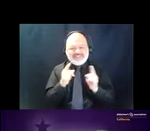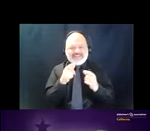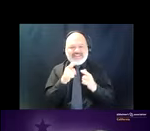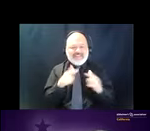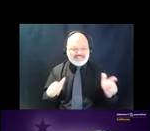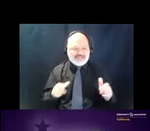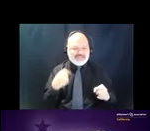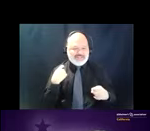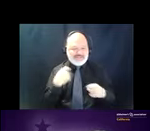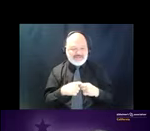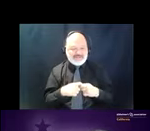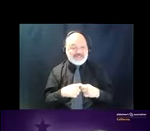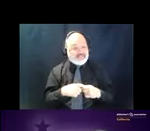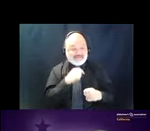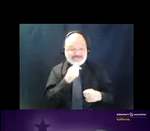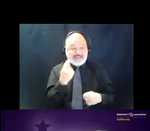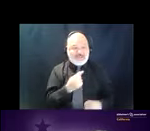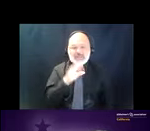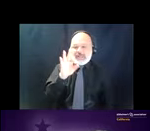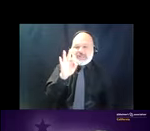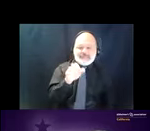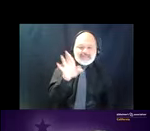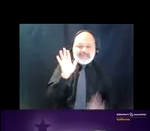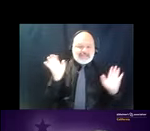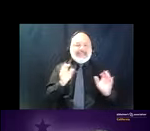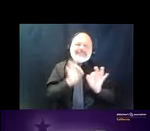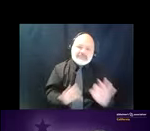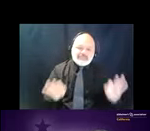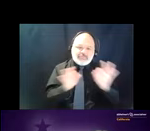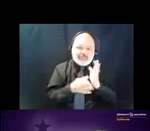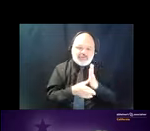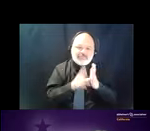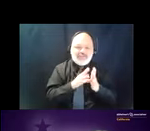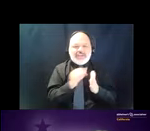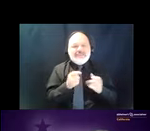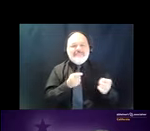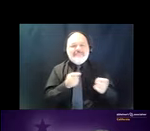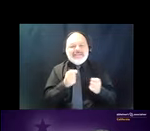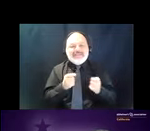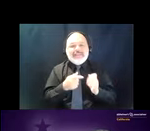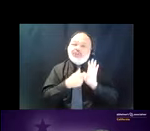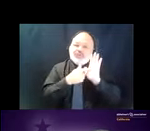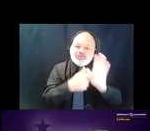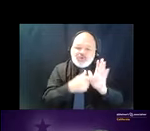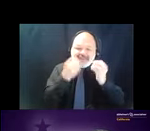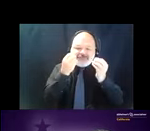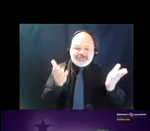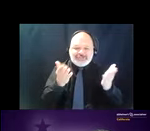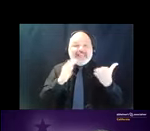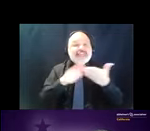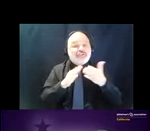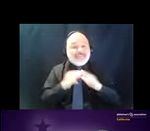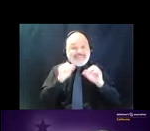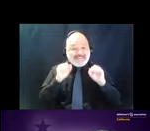only a flyer, it's really how can we review, manage, and present the information so that the community can take action based